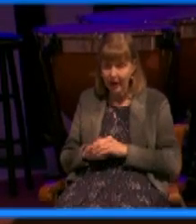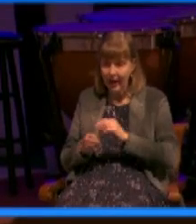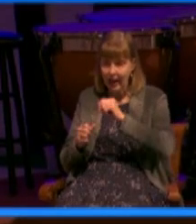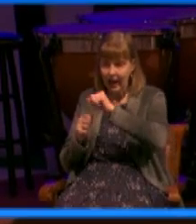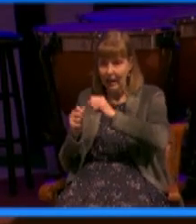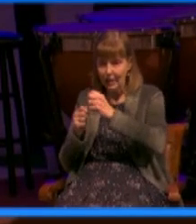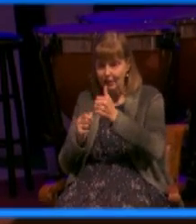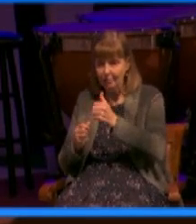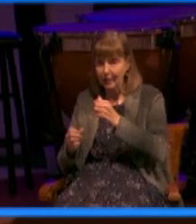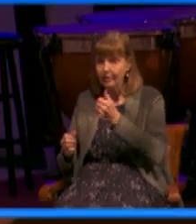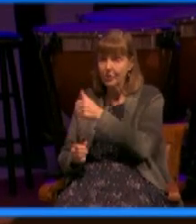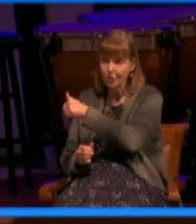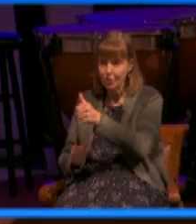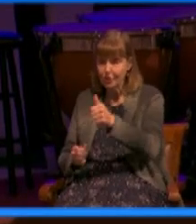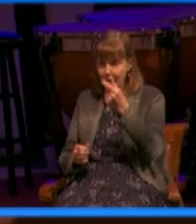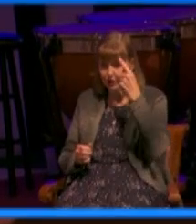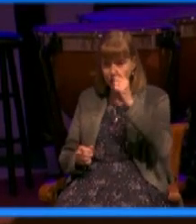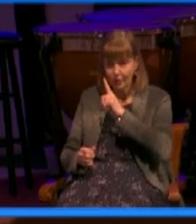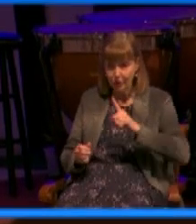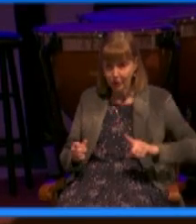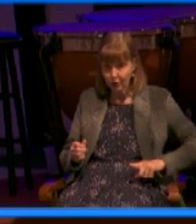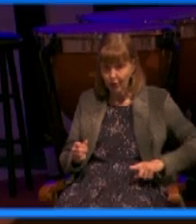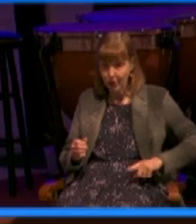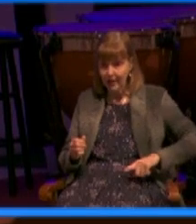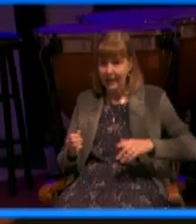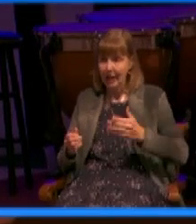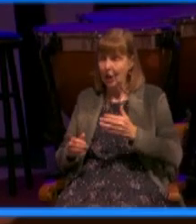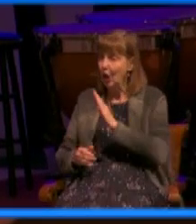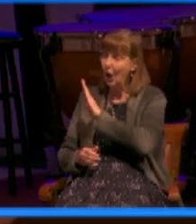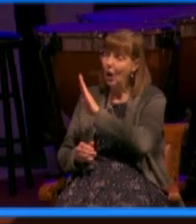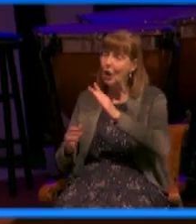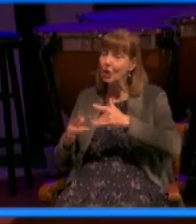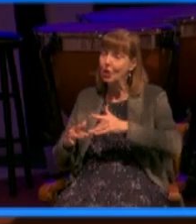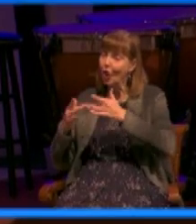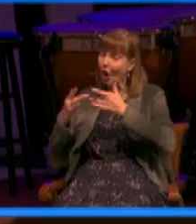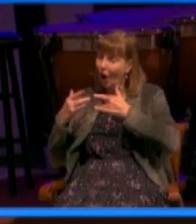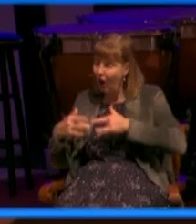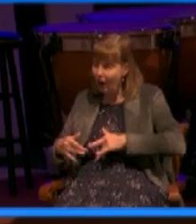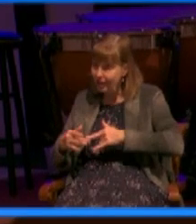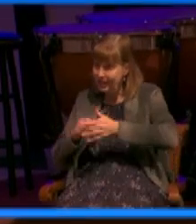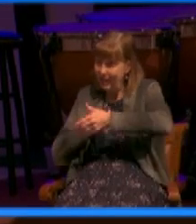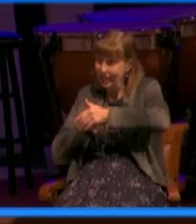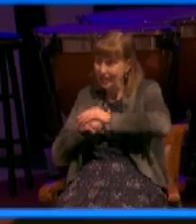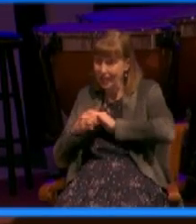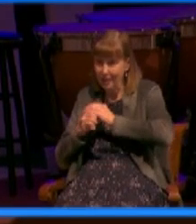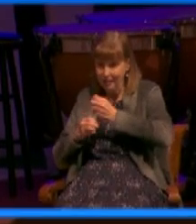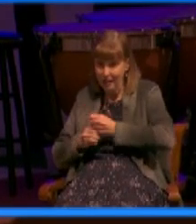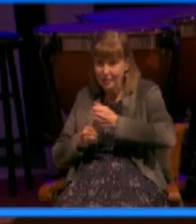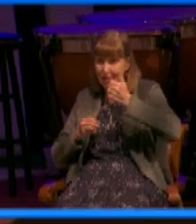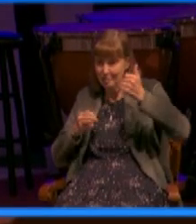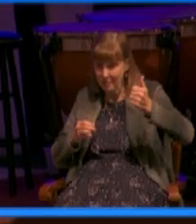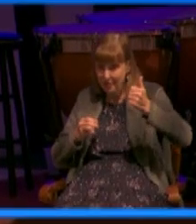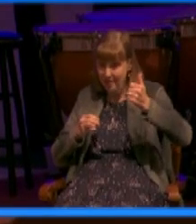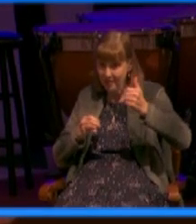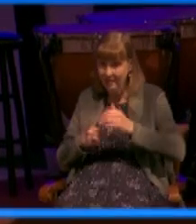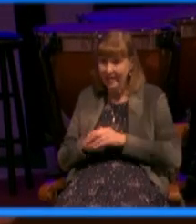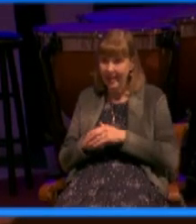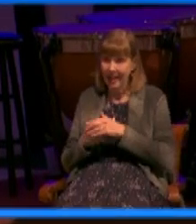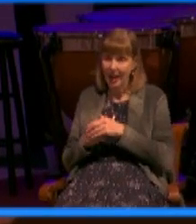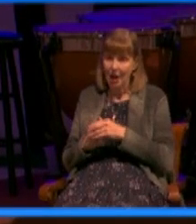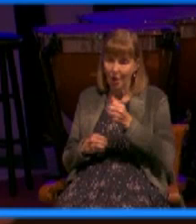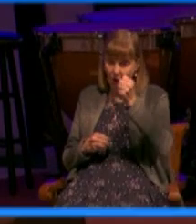Jerusalem, lest the wrath go forth like fire and burn with none to quench it because the evil of your deeds. Through scripture, circumcision begins